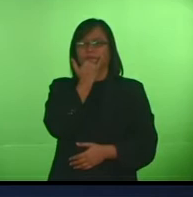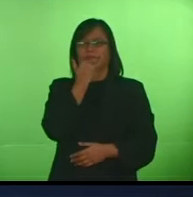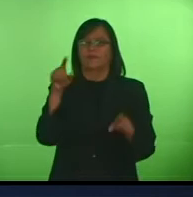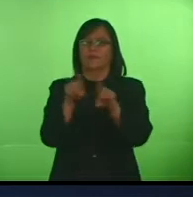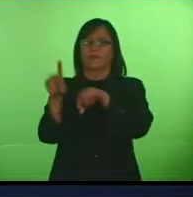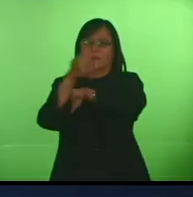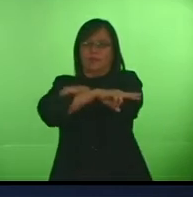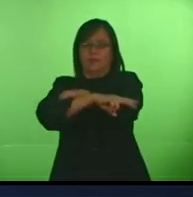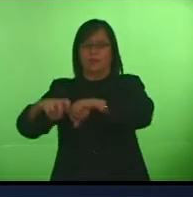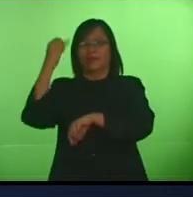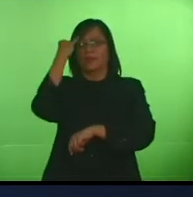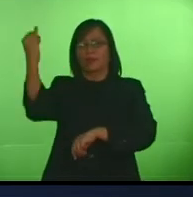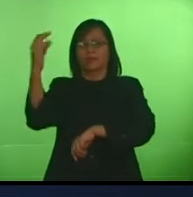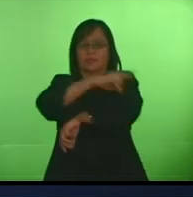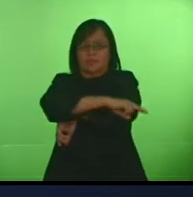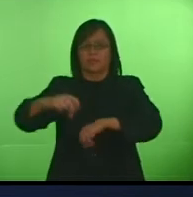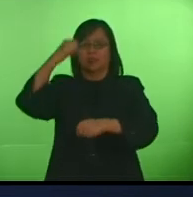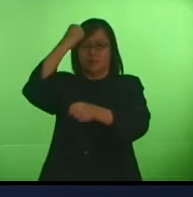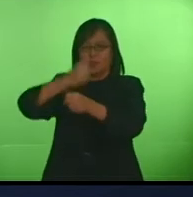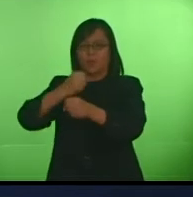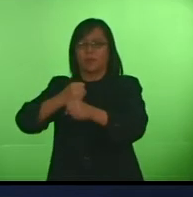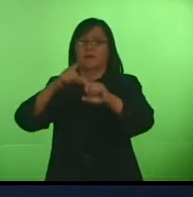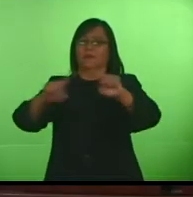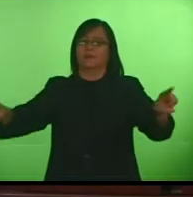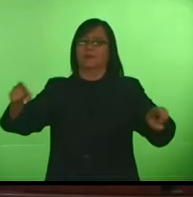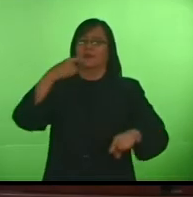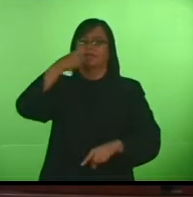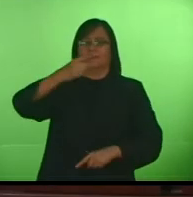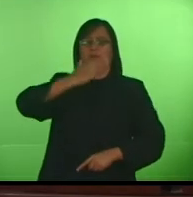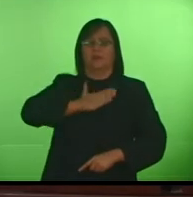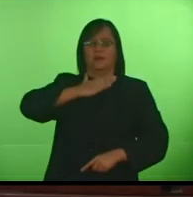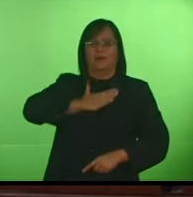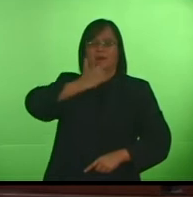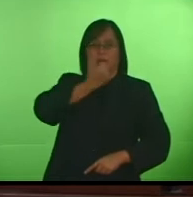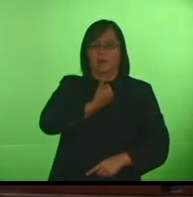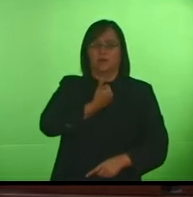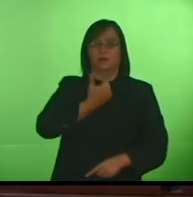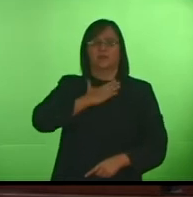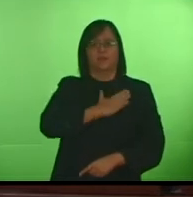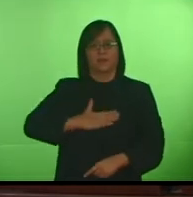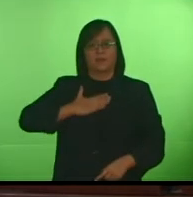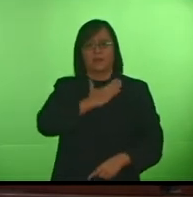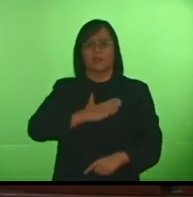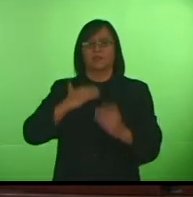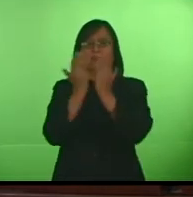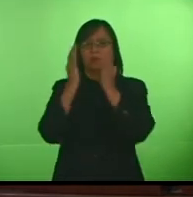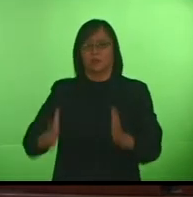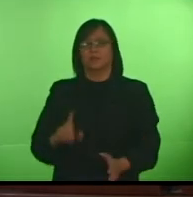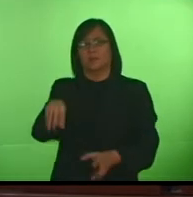else's ideas or words and claiming them to be your own. So please students, please give credit to the authors,